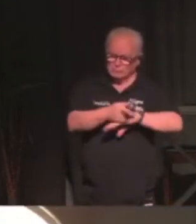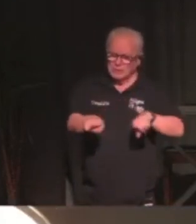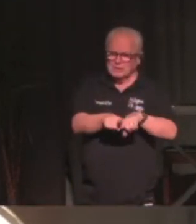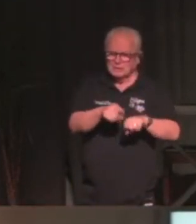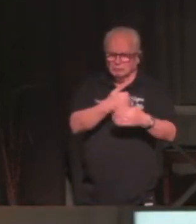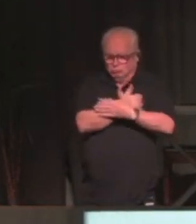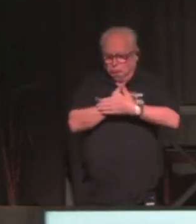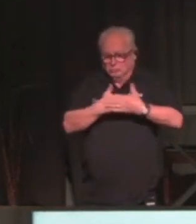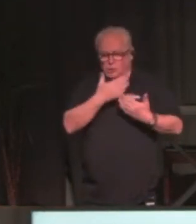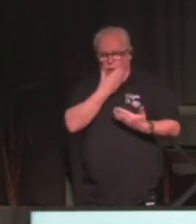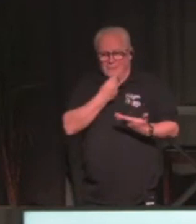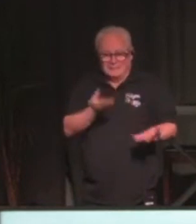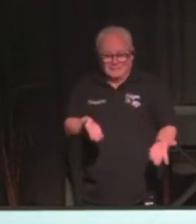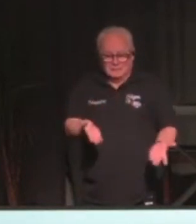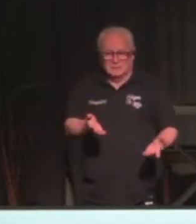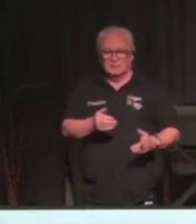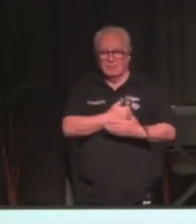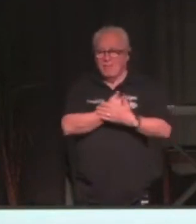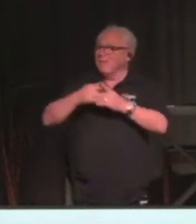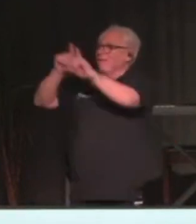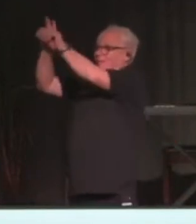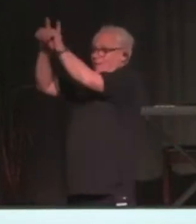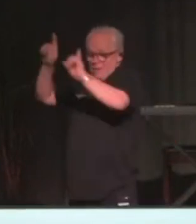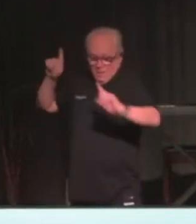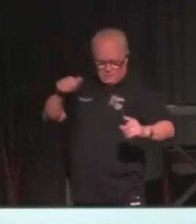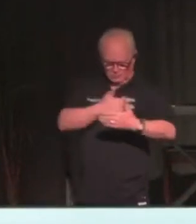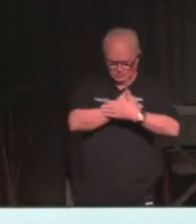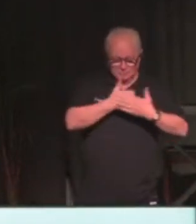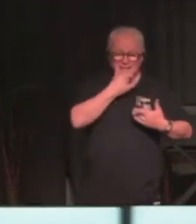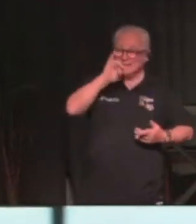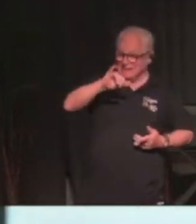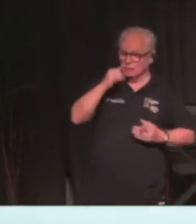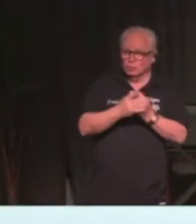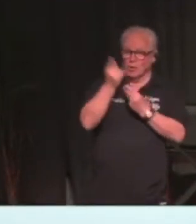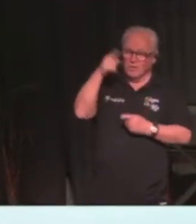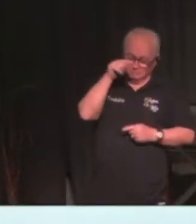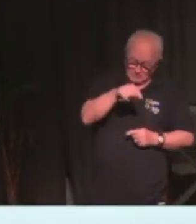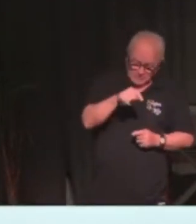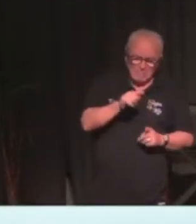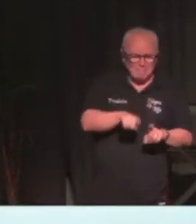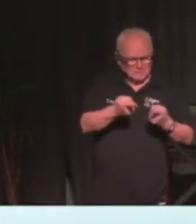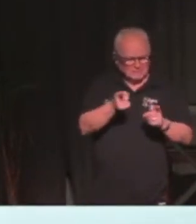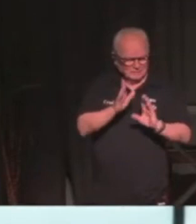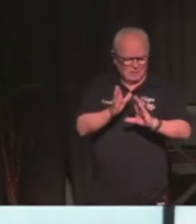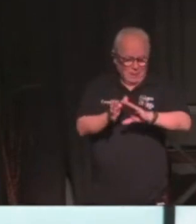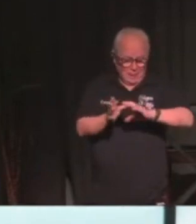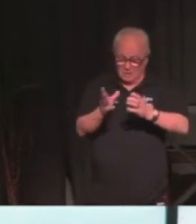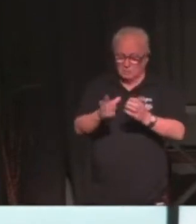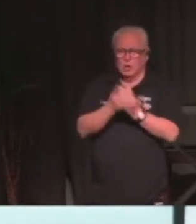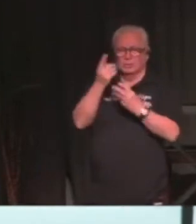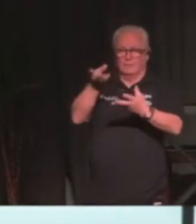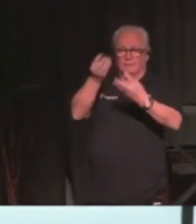Okay? As a human. He came down as a human. Now, he was God, but he laid aside